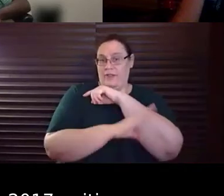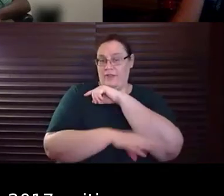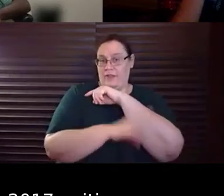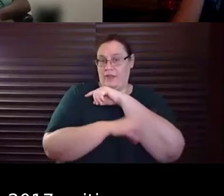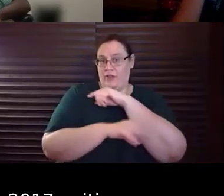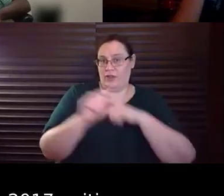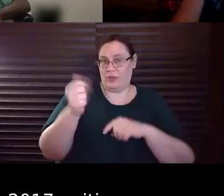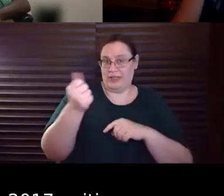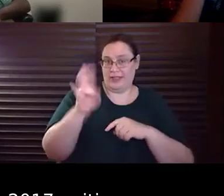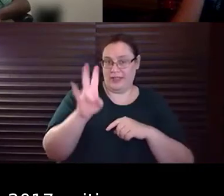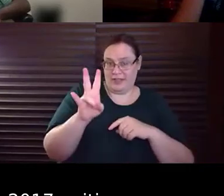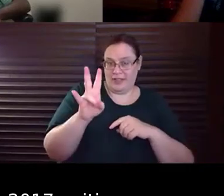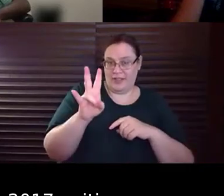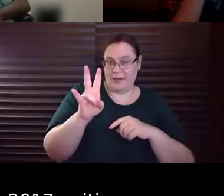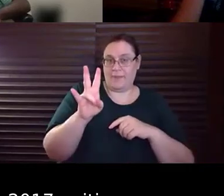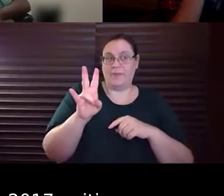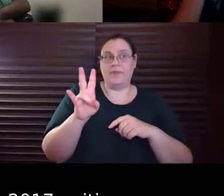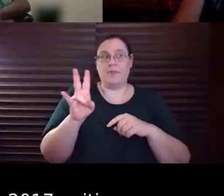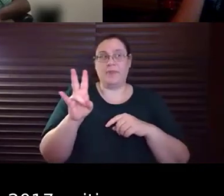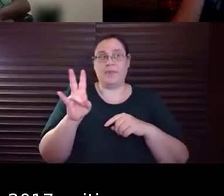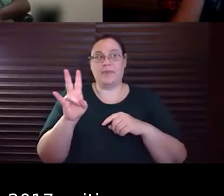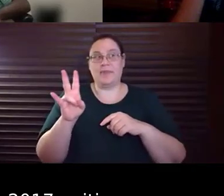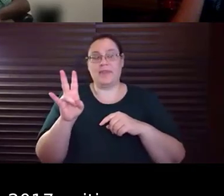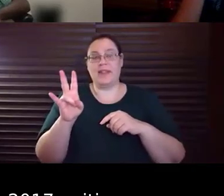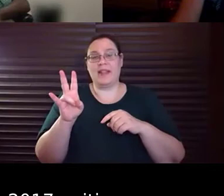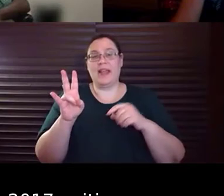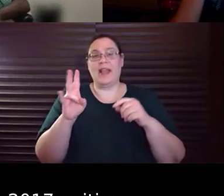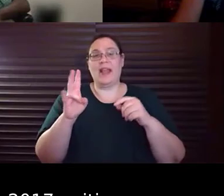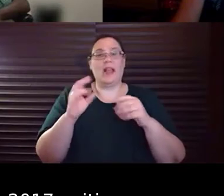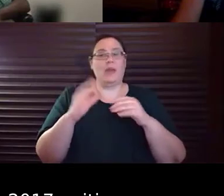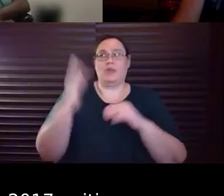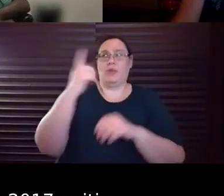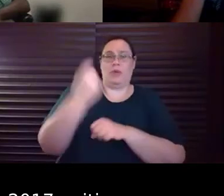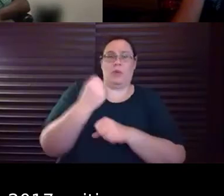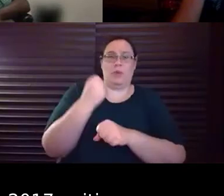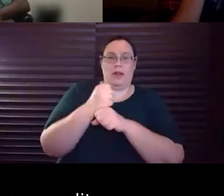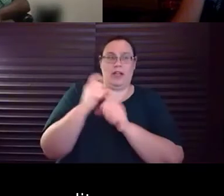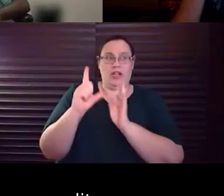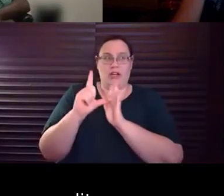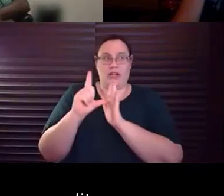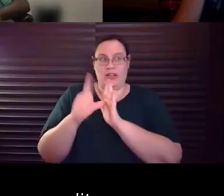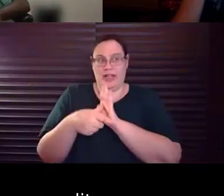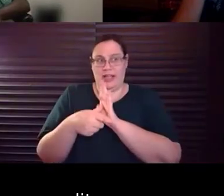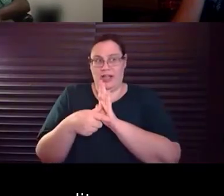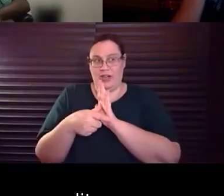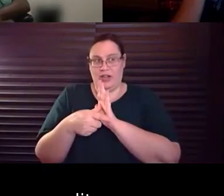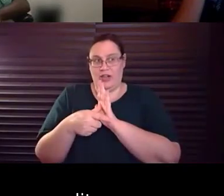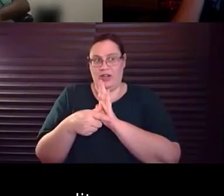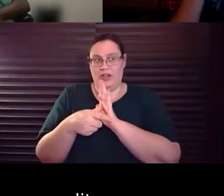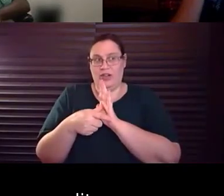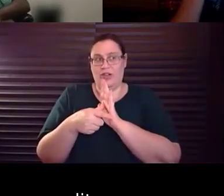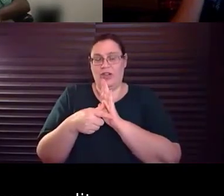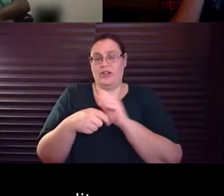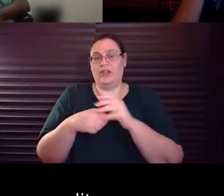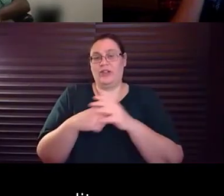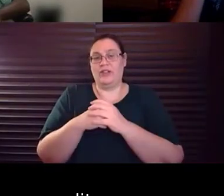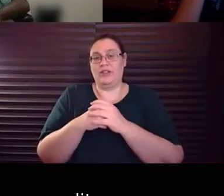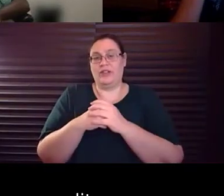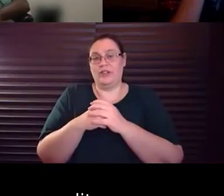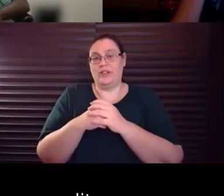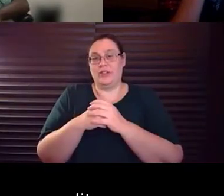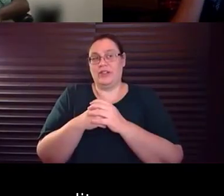we filmed more a year later, then we filmed even more,